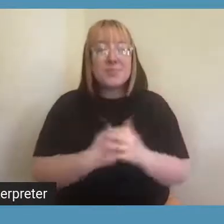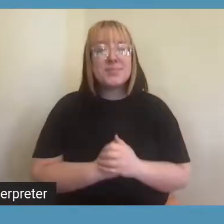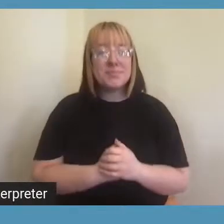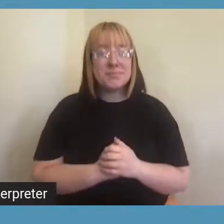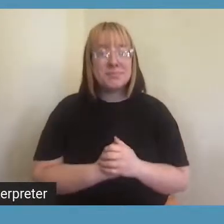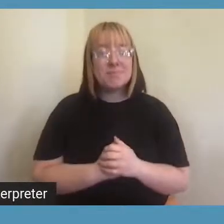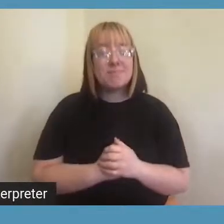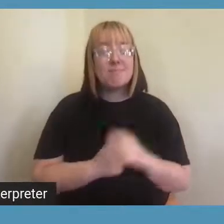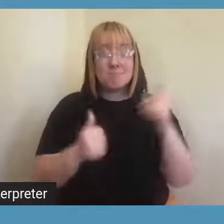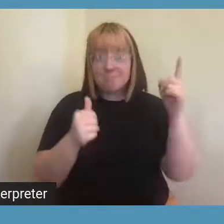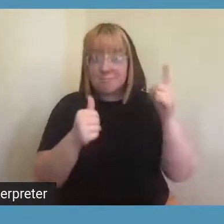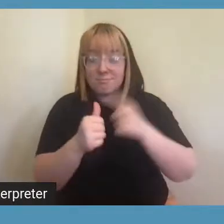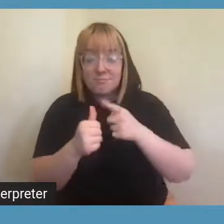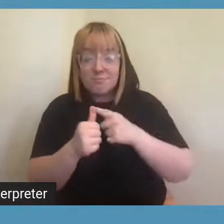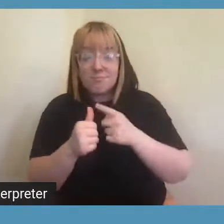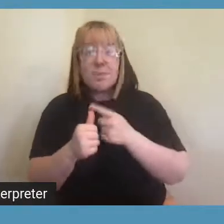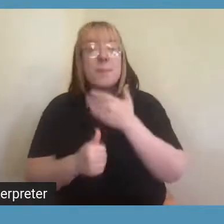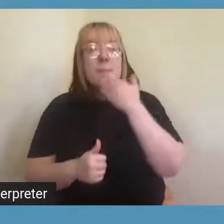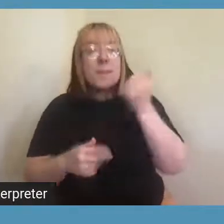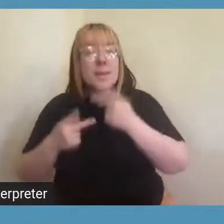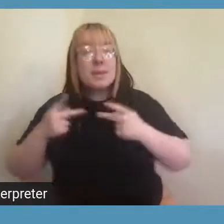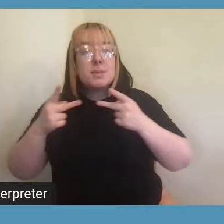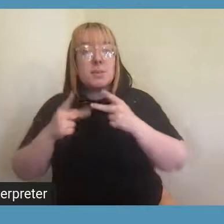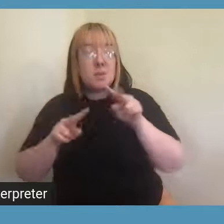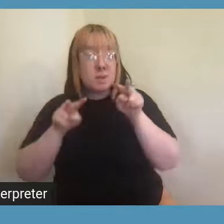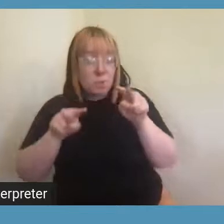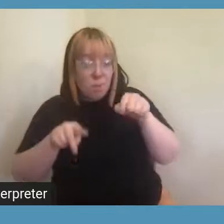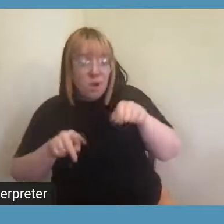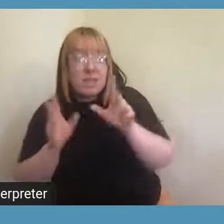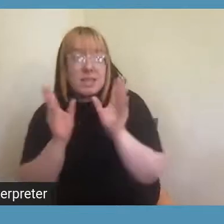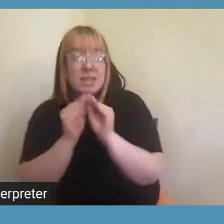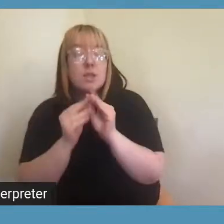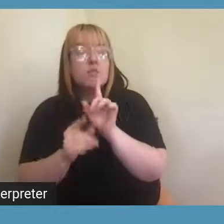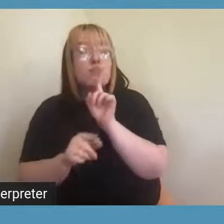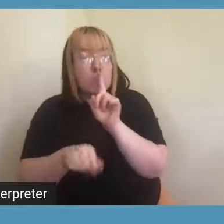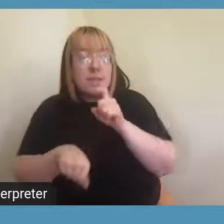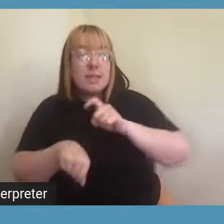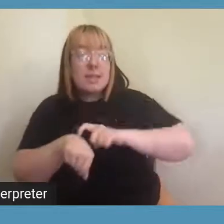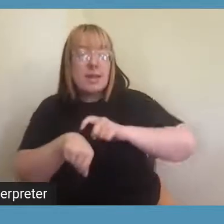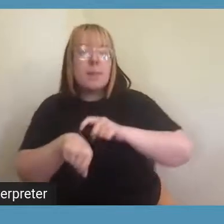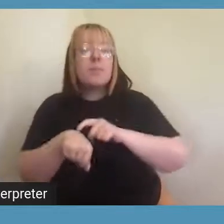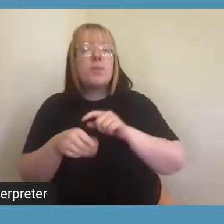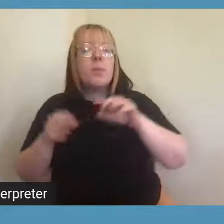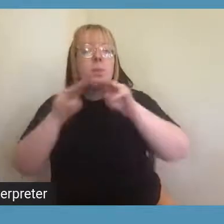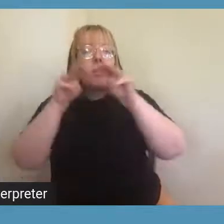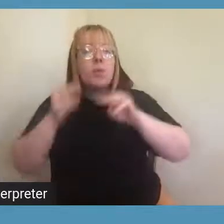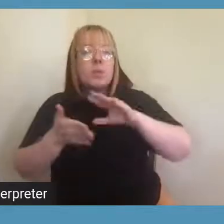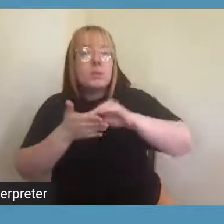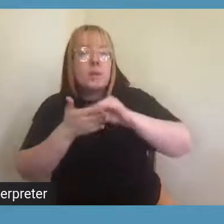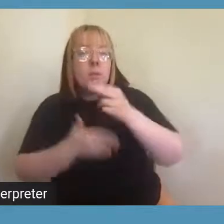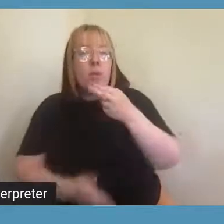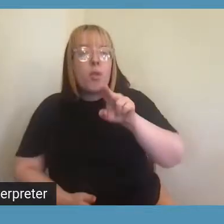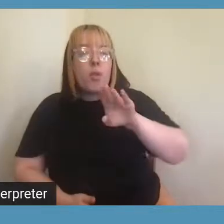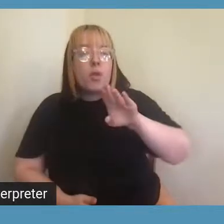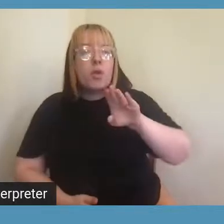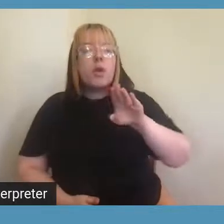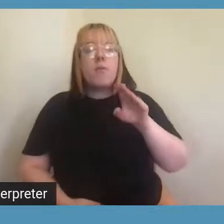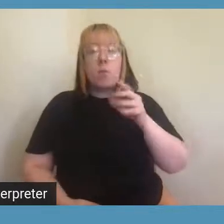First, the best place to view this session in real time is on the Museum Learning Hub website under the Watch Live tab at